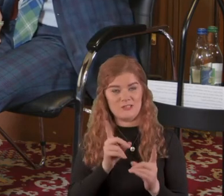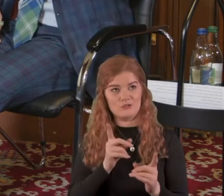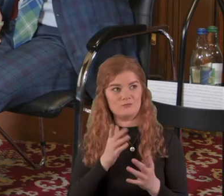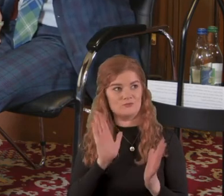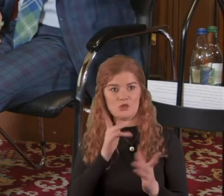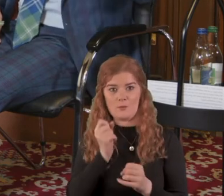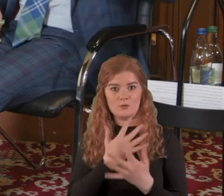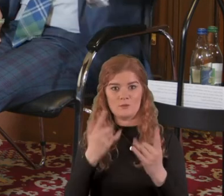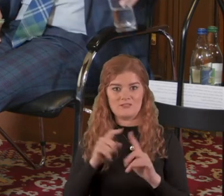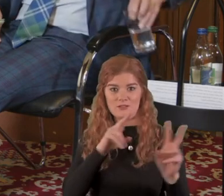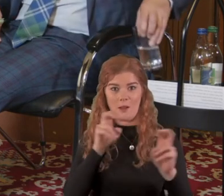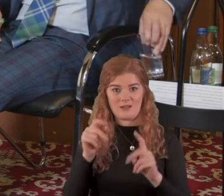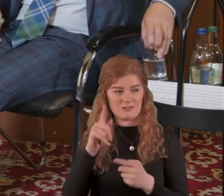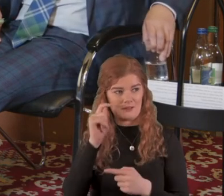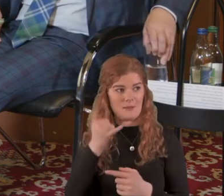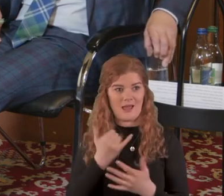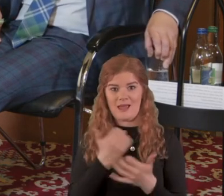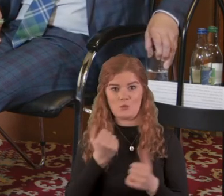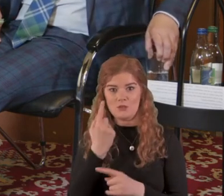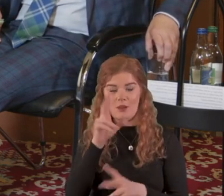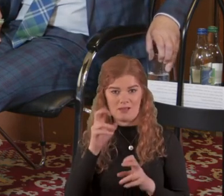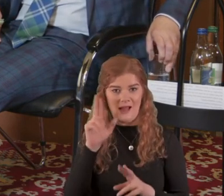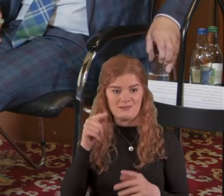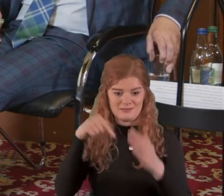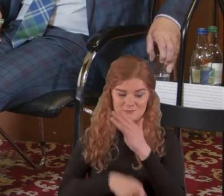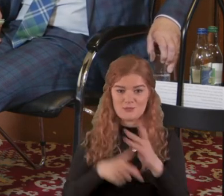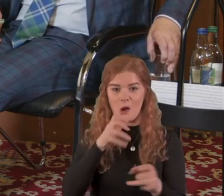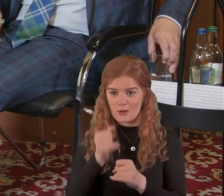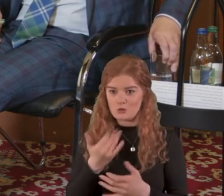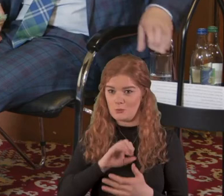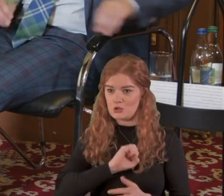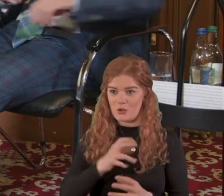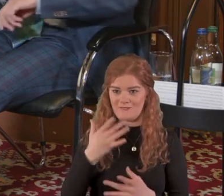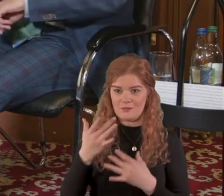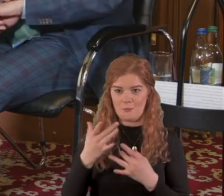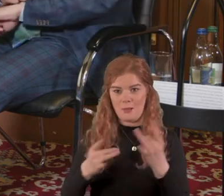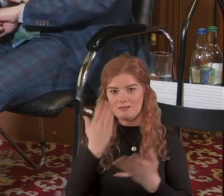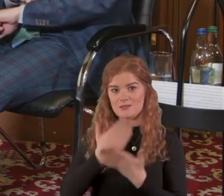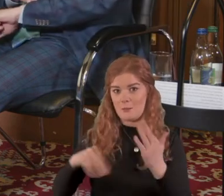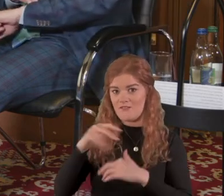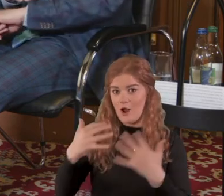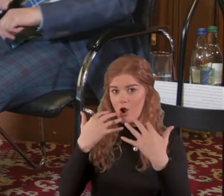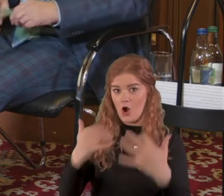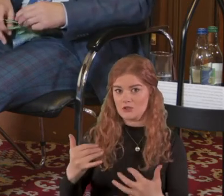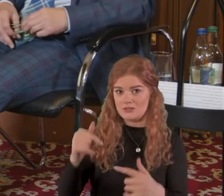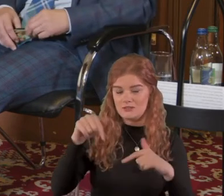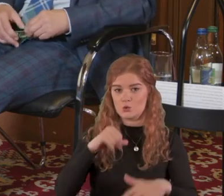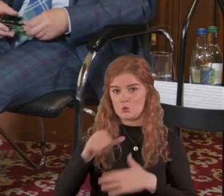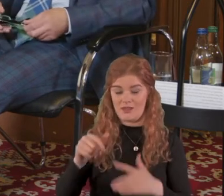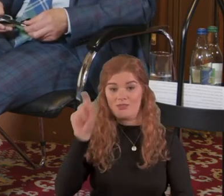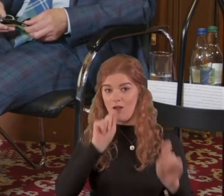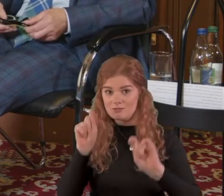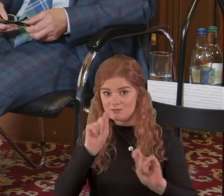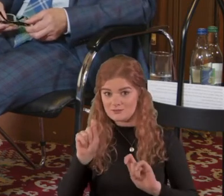one of them we could have spoken for the whole time. So I'm sure that has ignited some thoughts among our